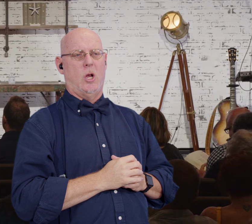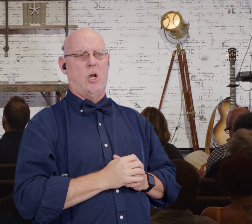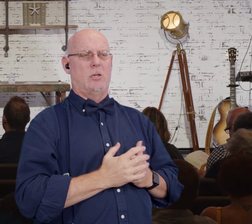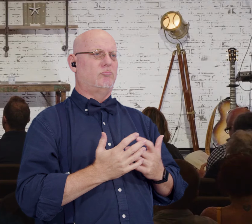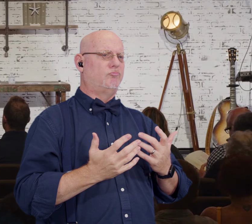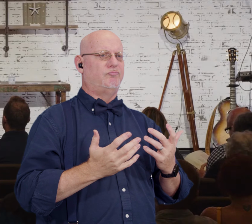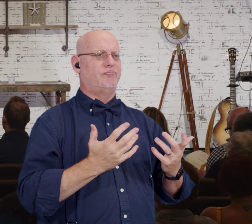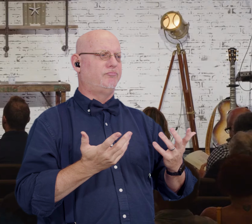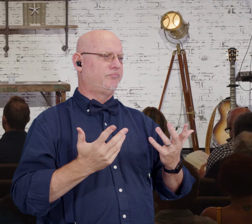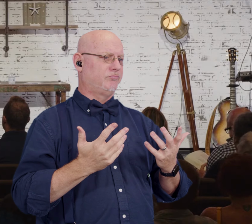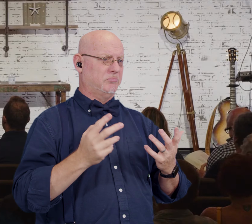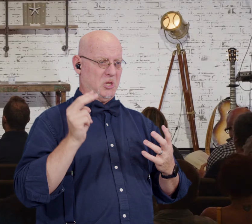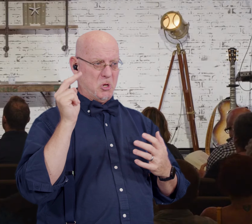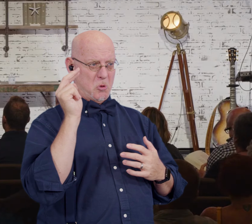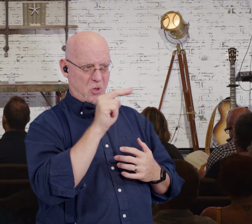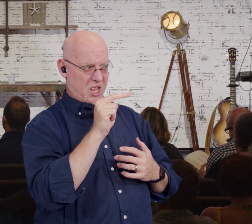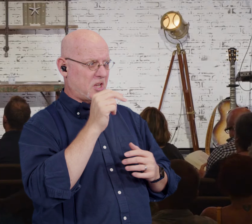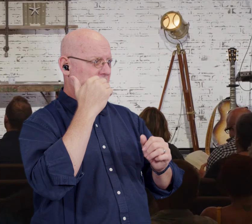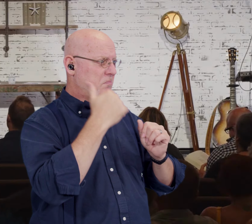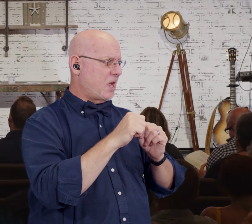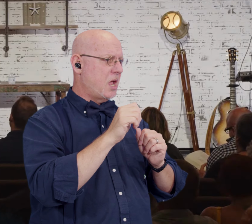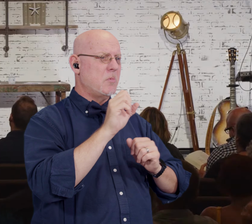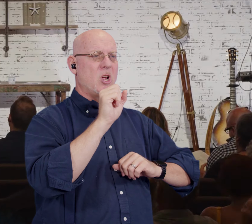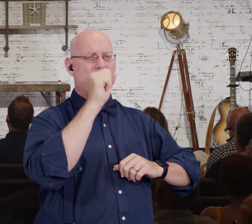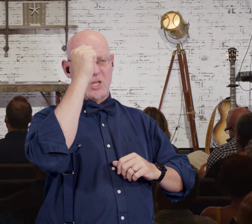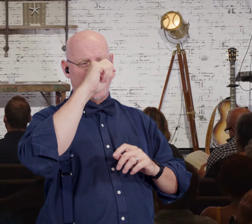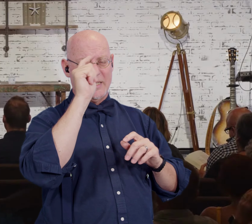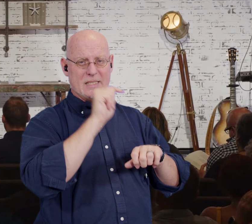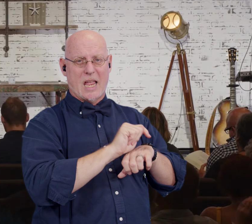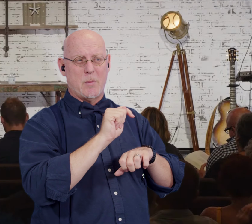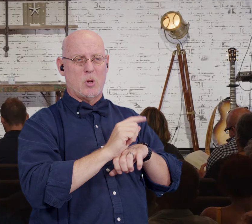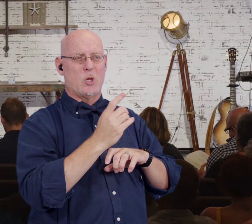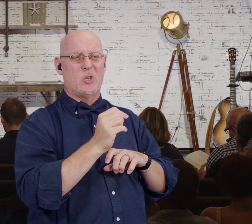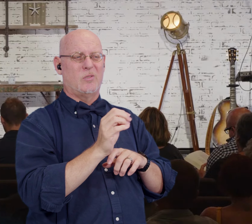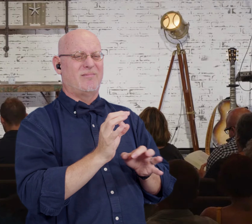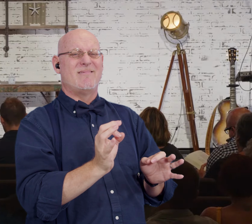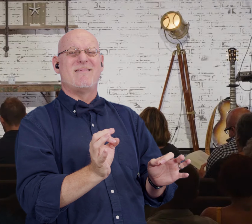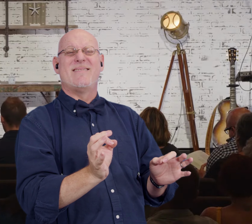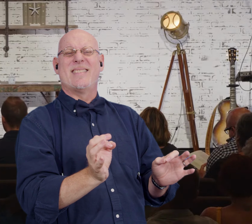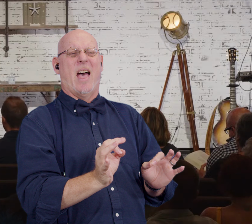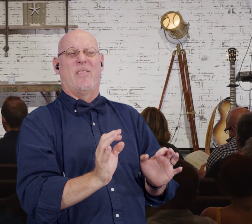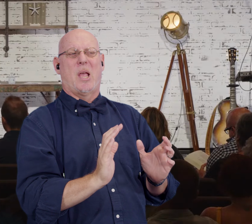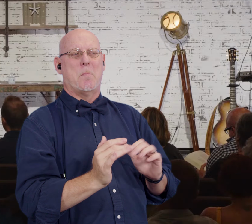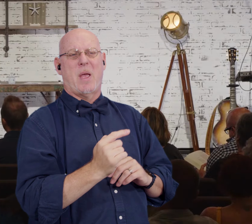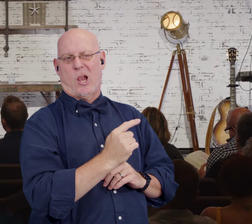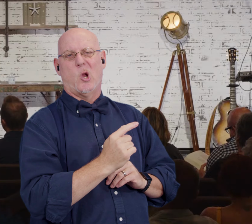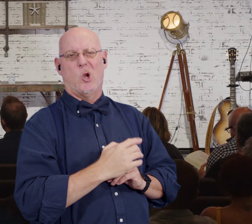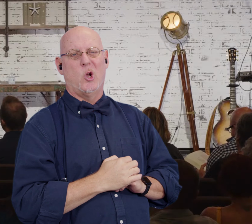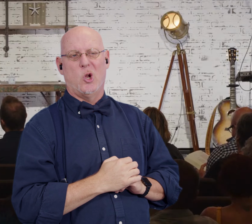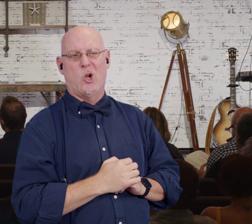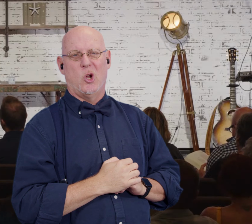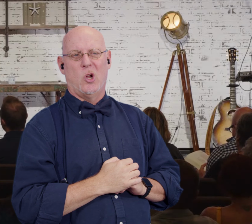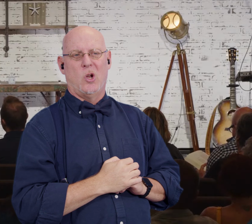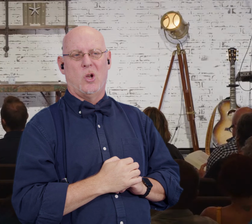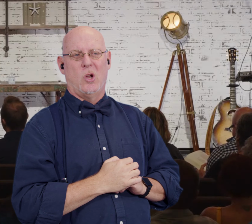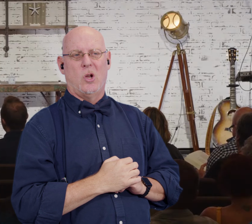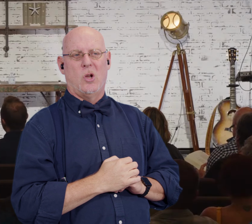Is it basically, when you look at this and you remember Solomon's temple, what you're doing is nothing in comparison.